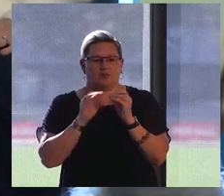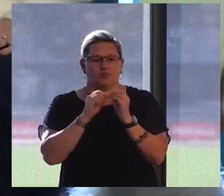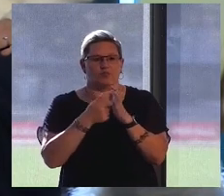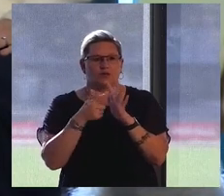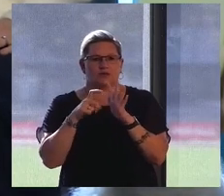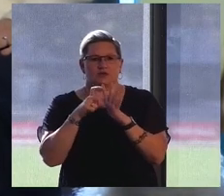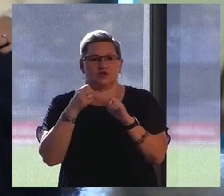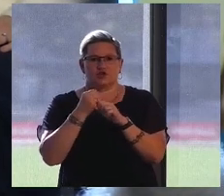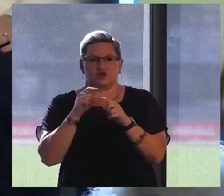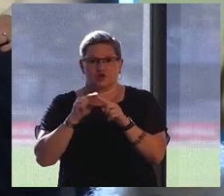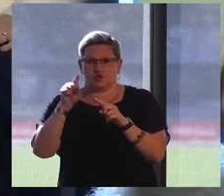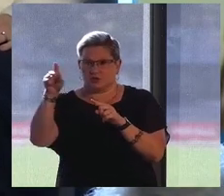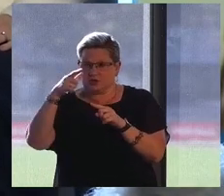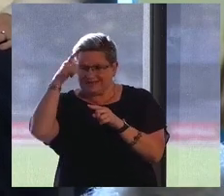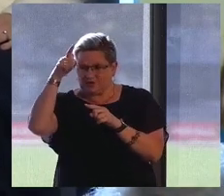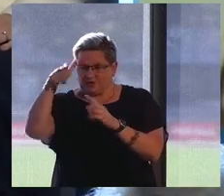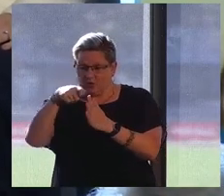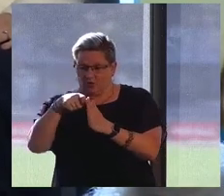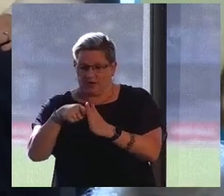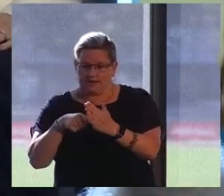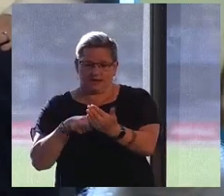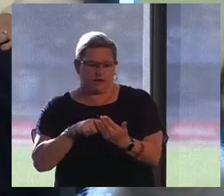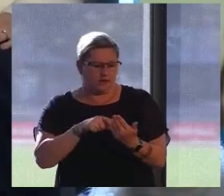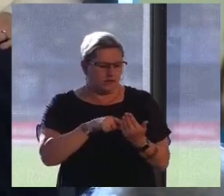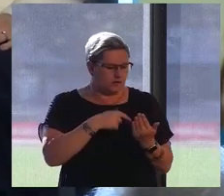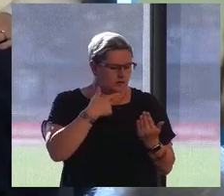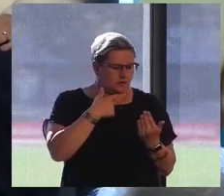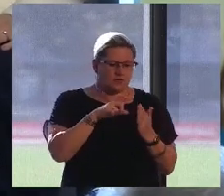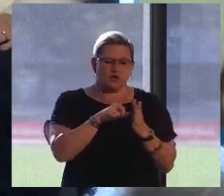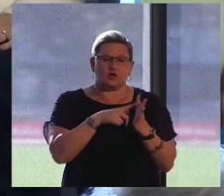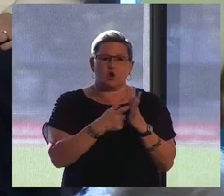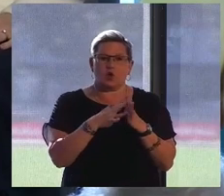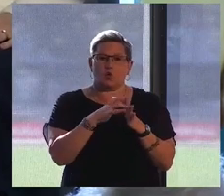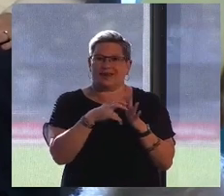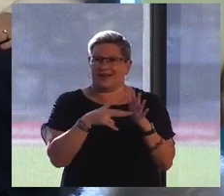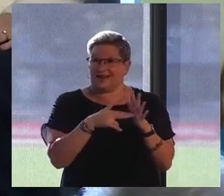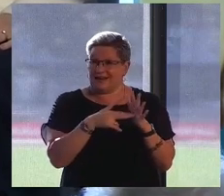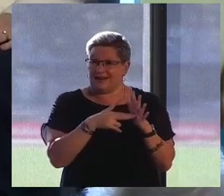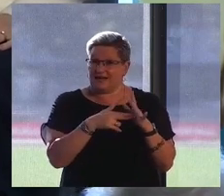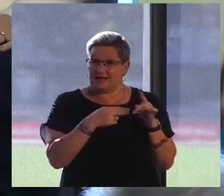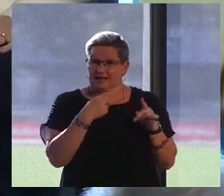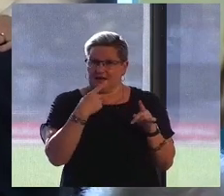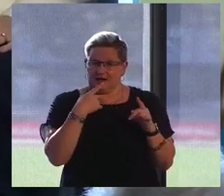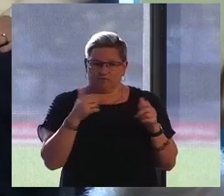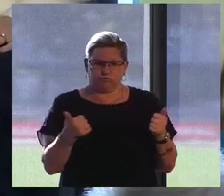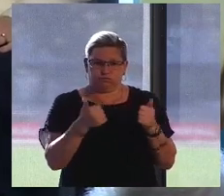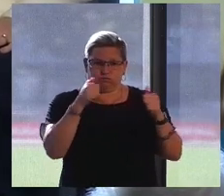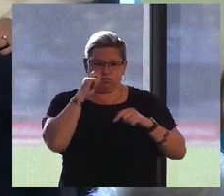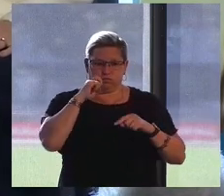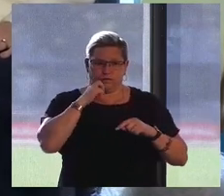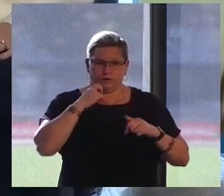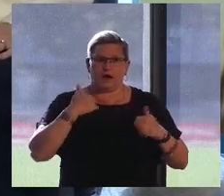Darwin said that if you have a vast amount of water and population, the climate just changes. So the protection